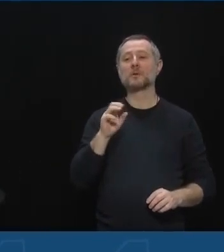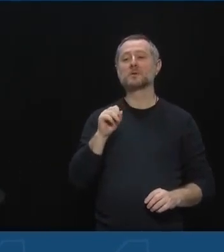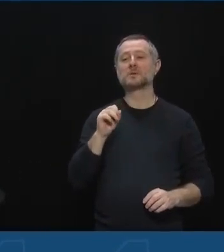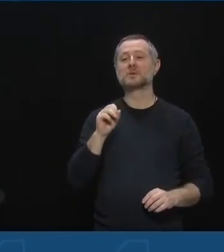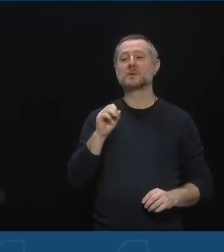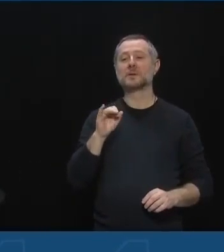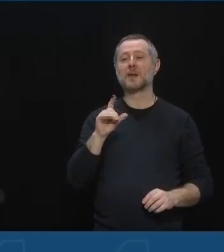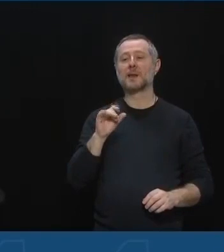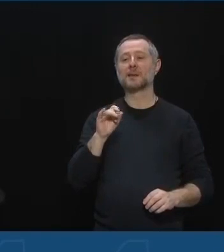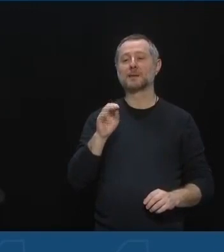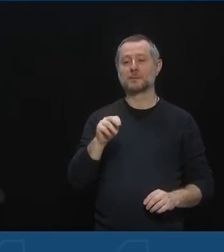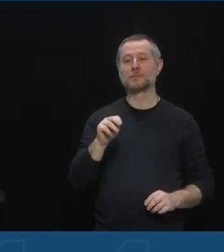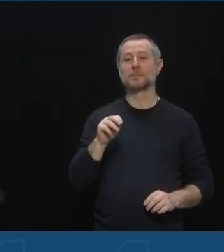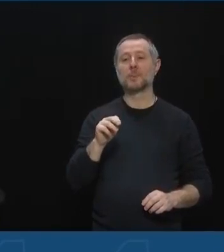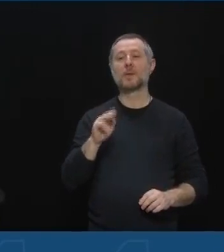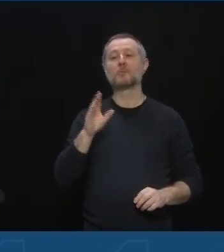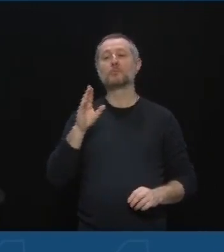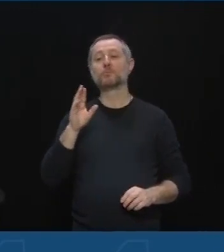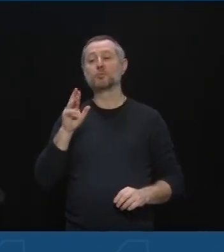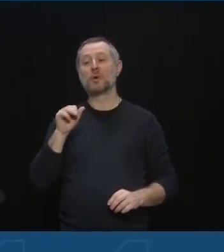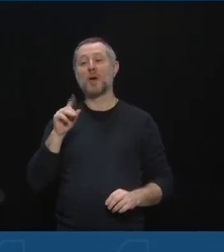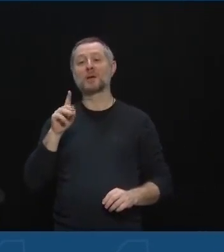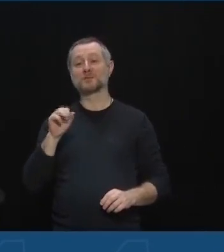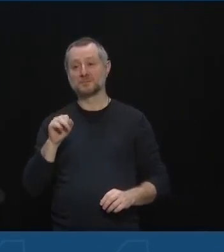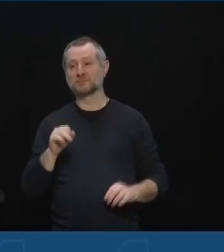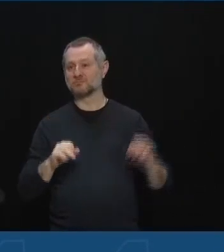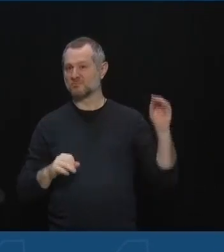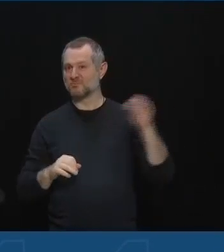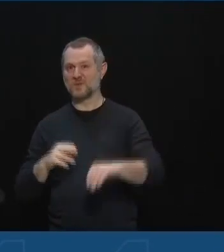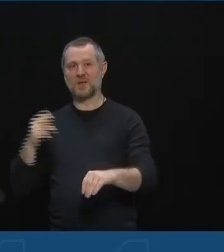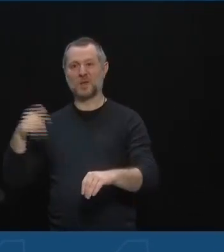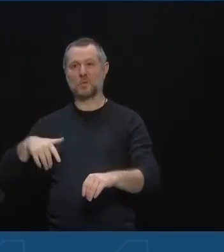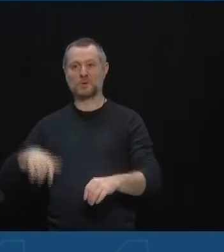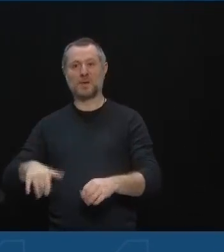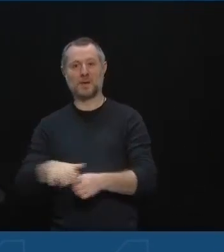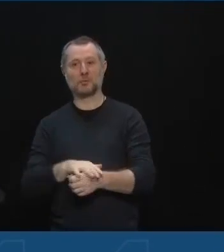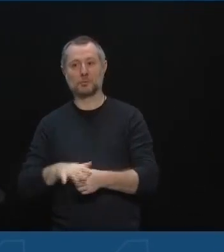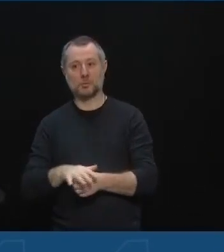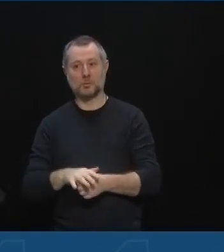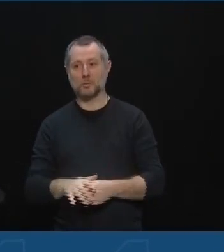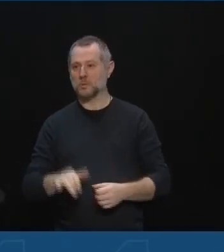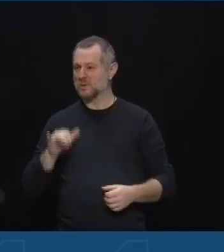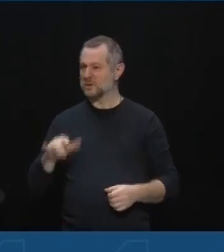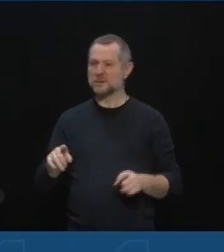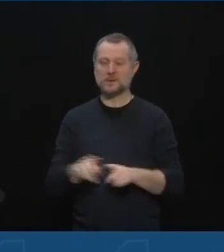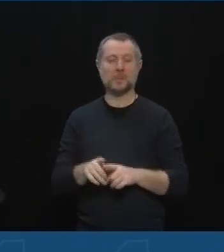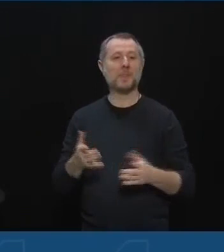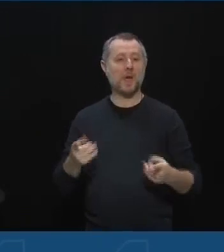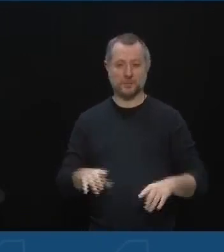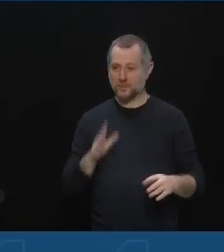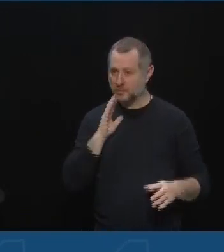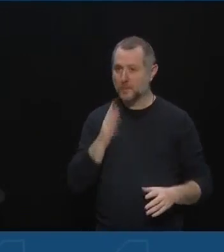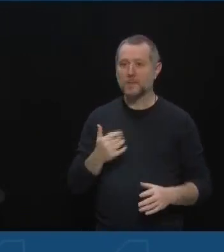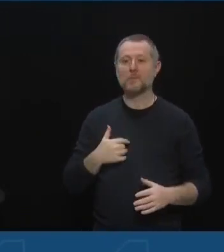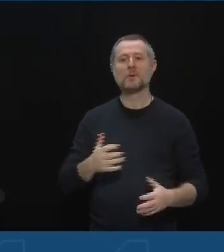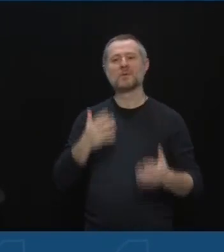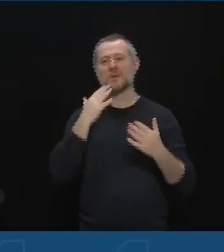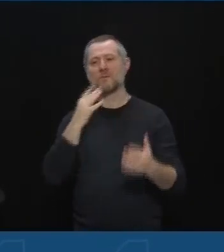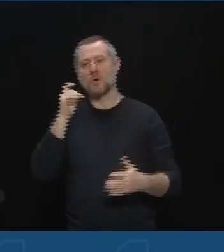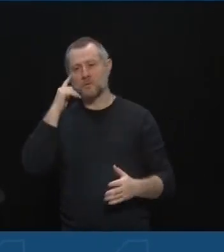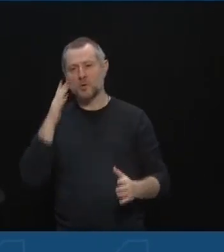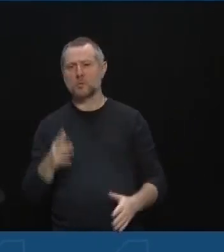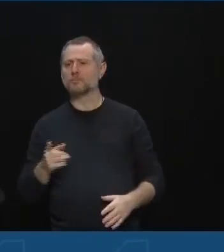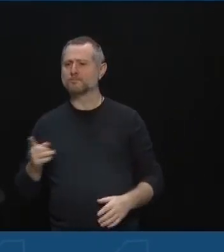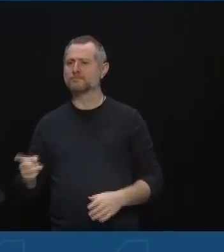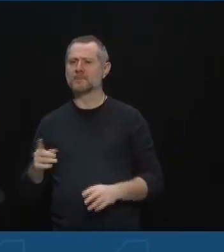spot overlooking the aqueduct. And I am especially grateful that Governor Hochul has chosen to invest in